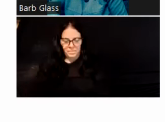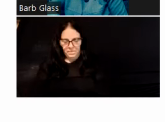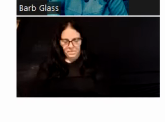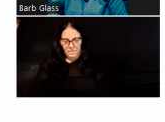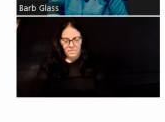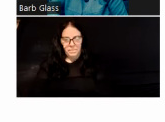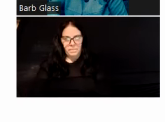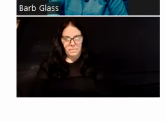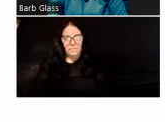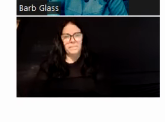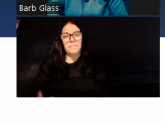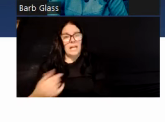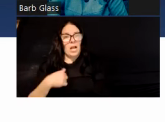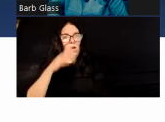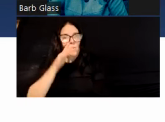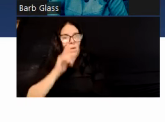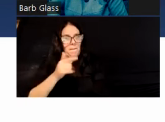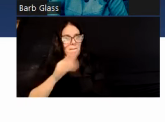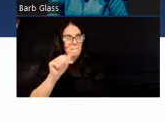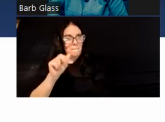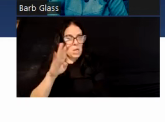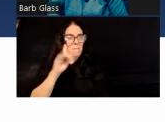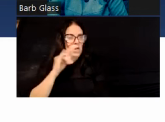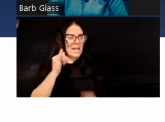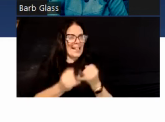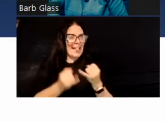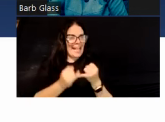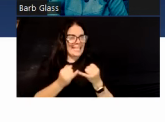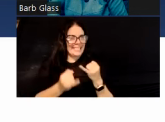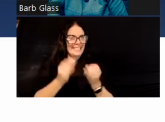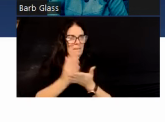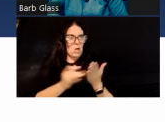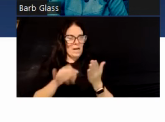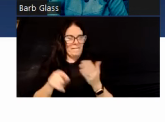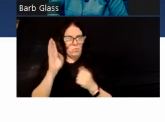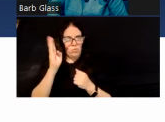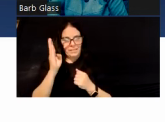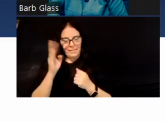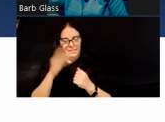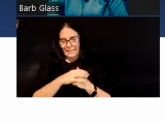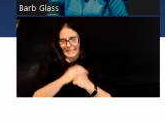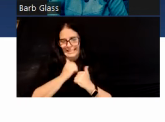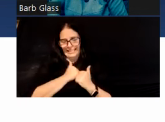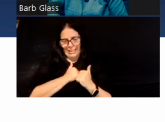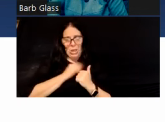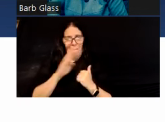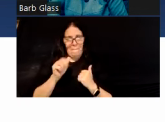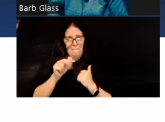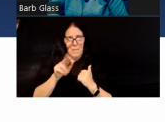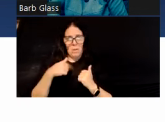And I'm going to turn it back over to Barb for the last part of the presentation. And I apologize, Barb, we